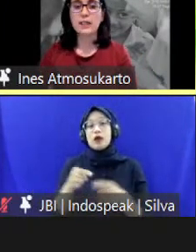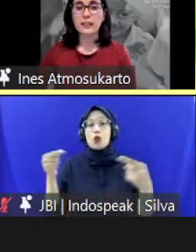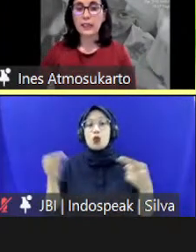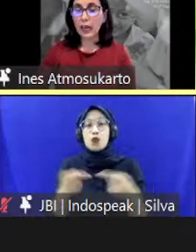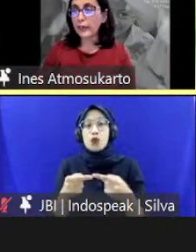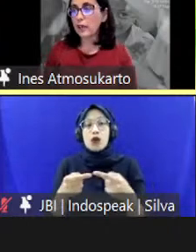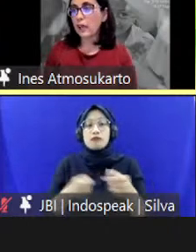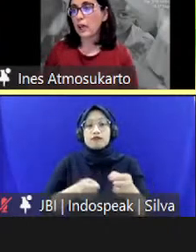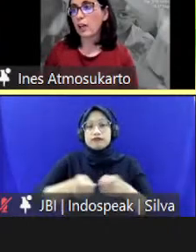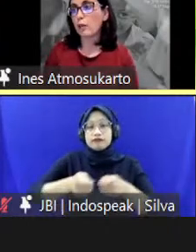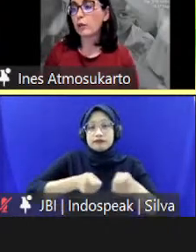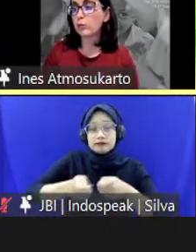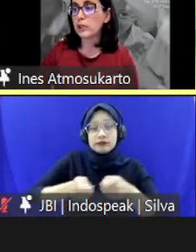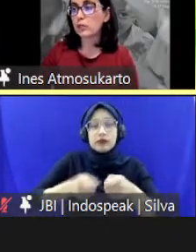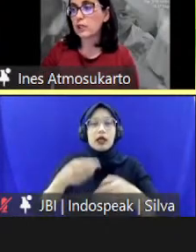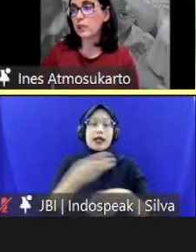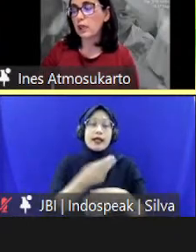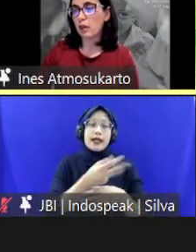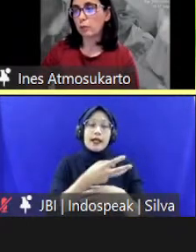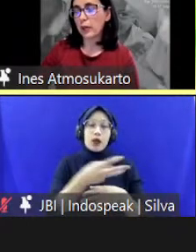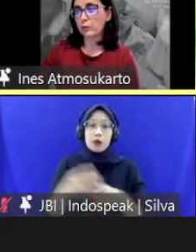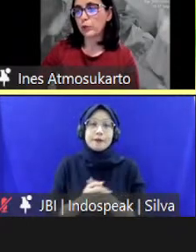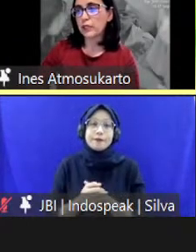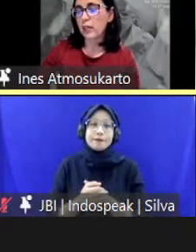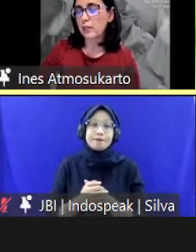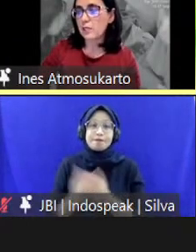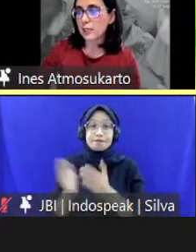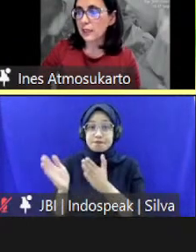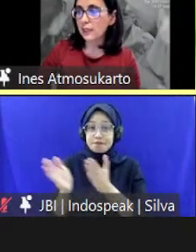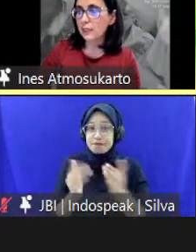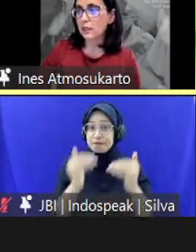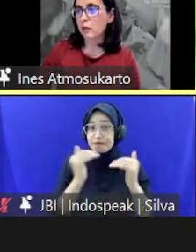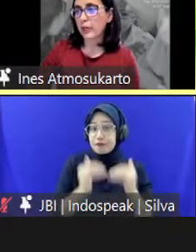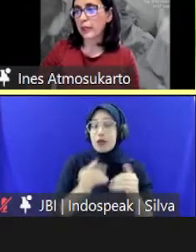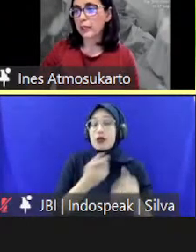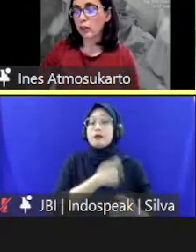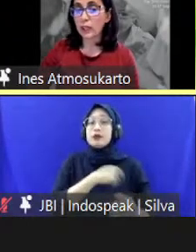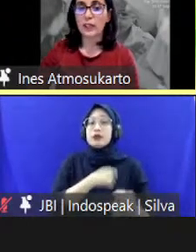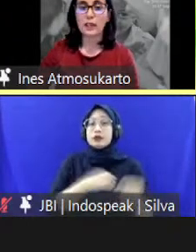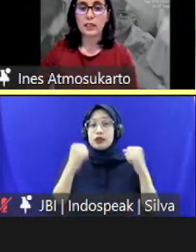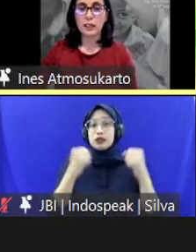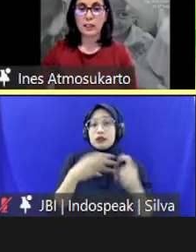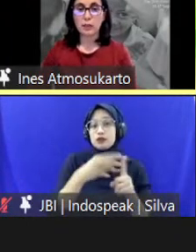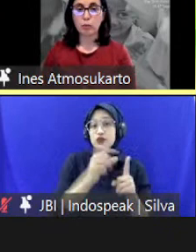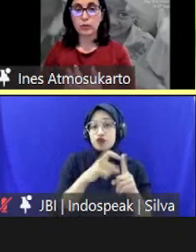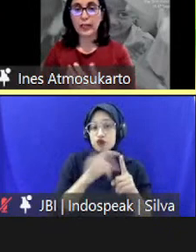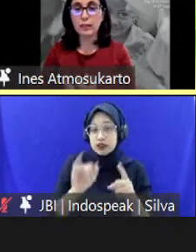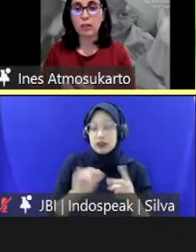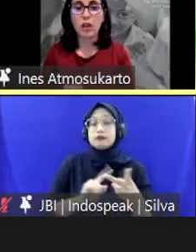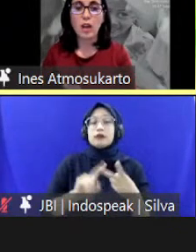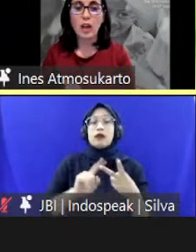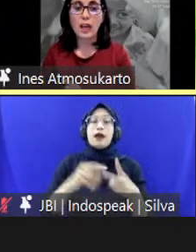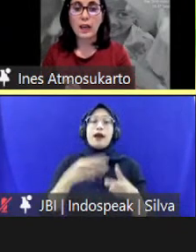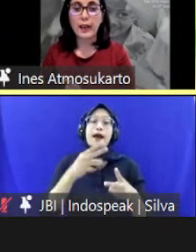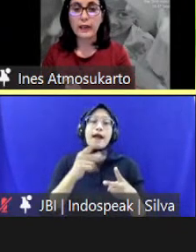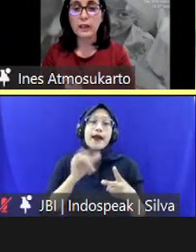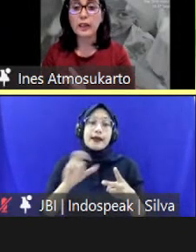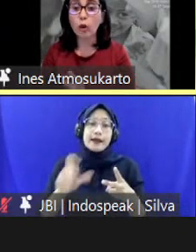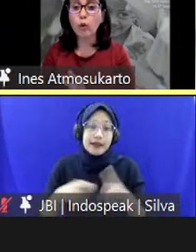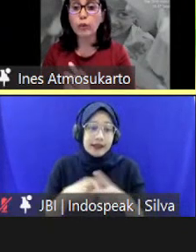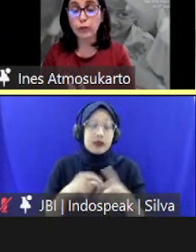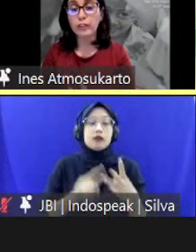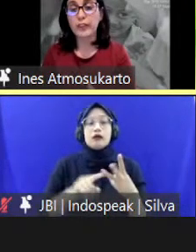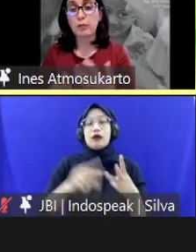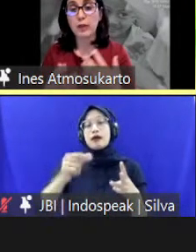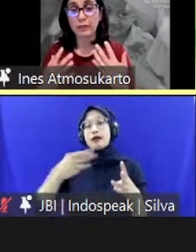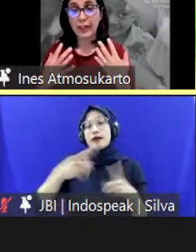a second in line, Pak Budi Gunadi Sadikin, Pak Erick Thohir, and Ibu Retno, and